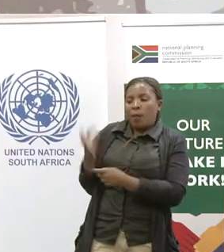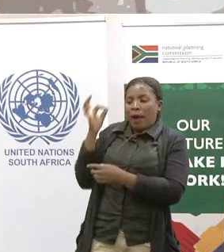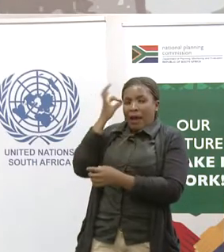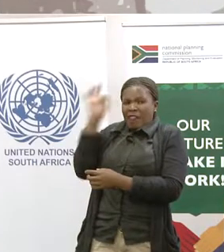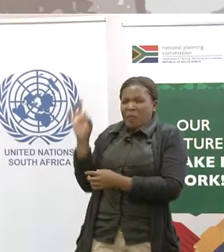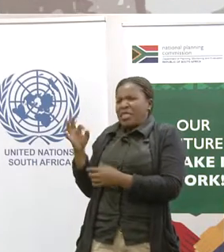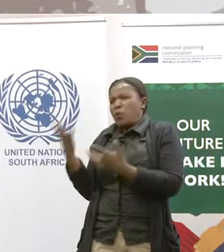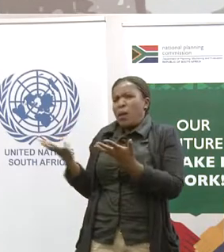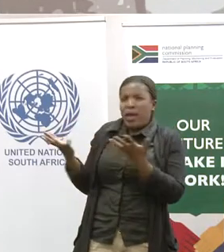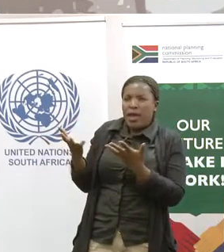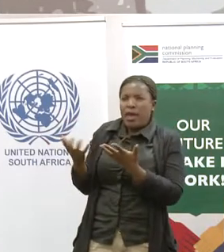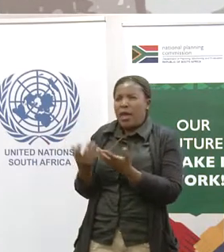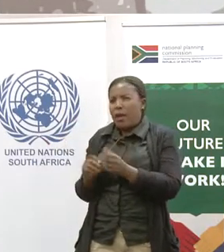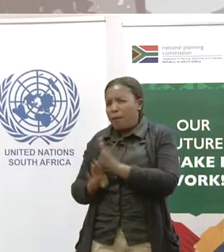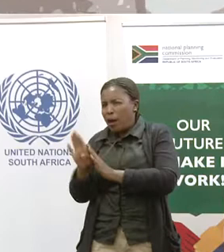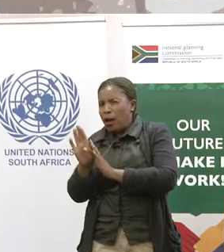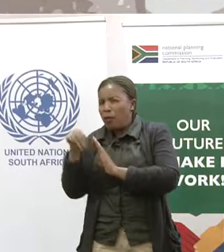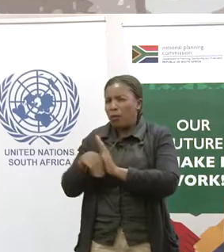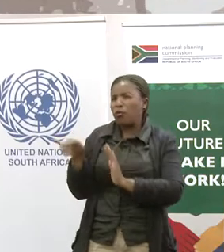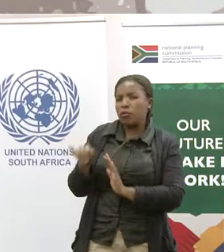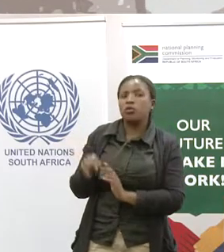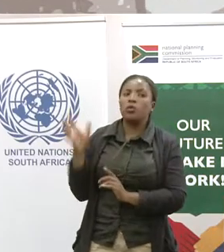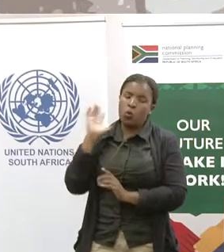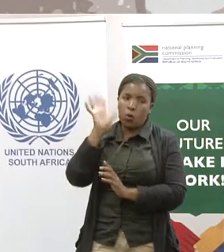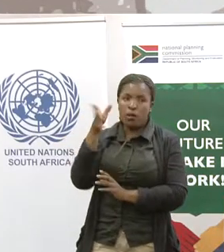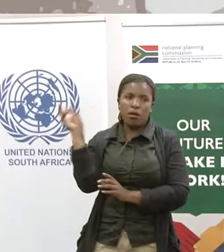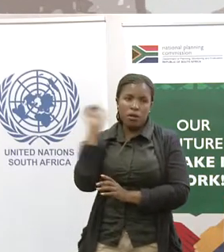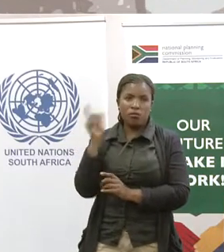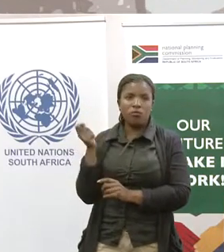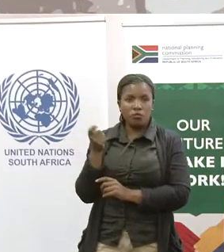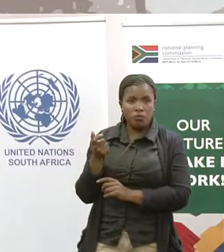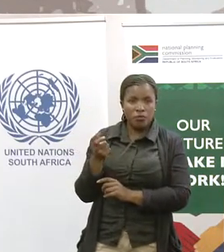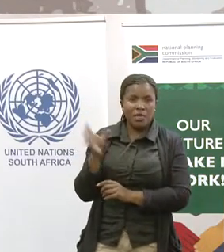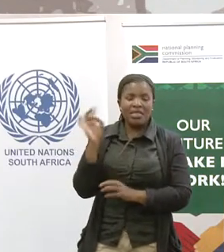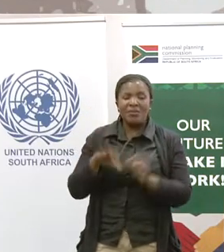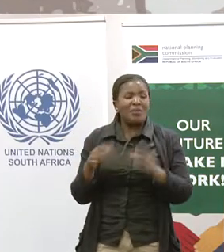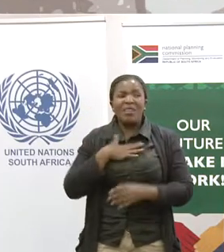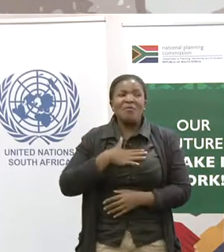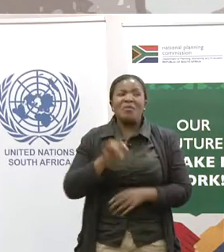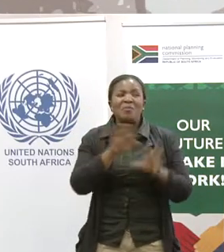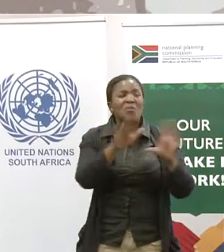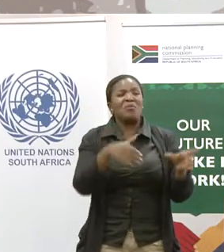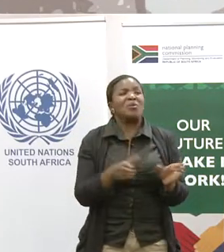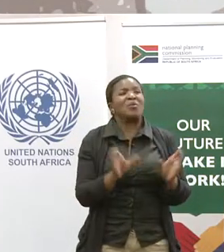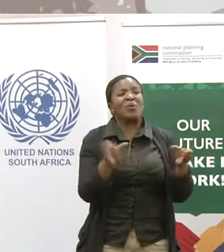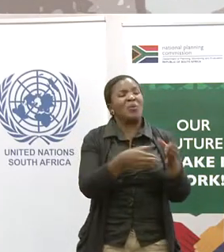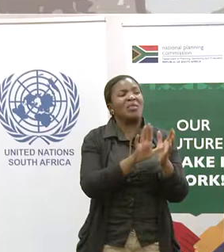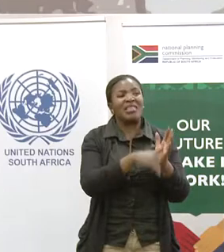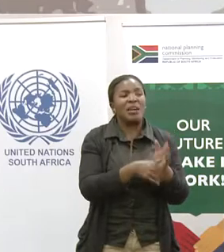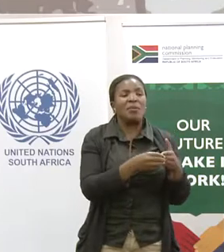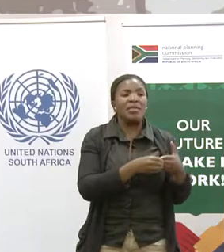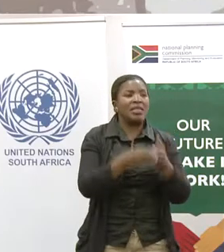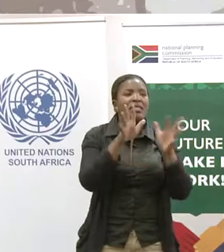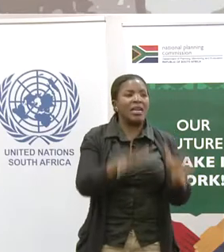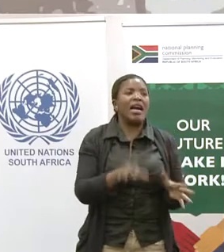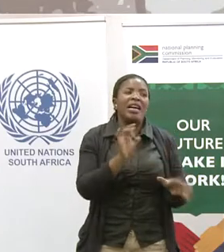important for me to say, sometimes I feel like strangling leaders of the disability movement because they drag their feet and don't come to